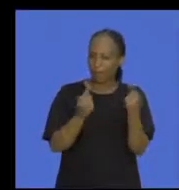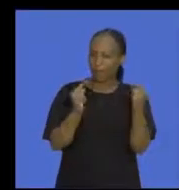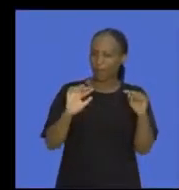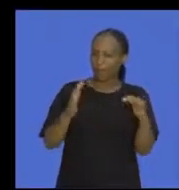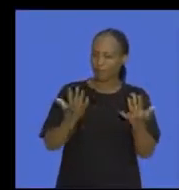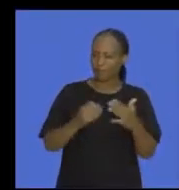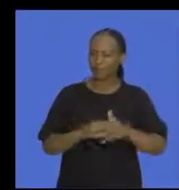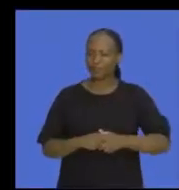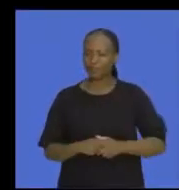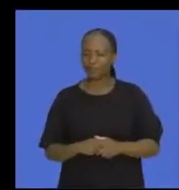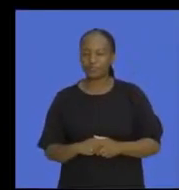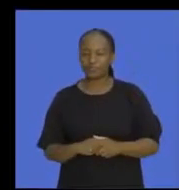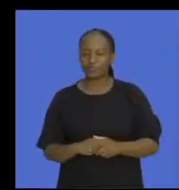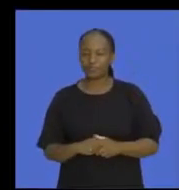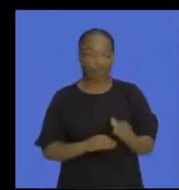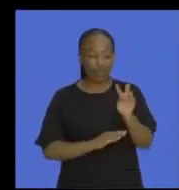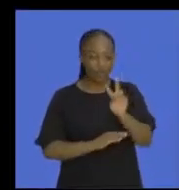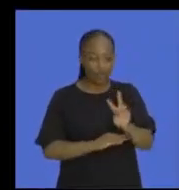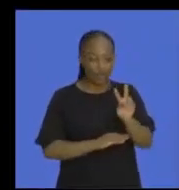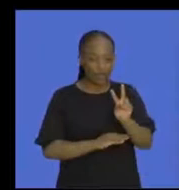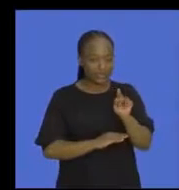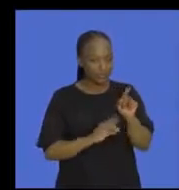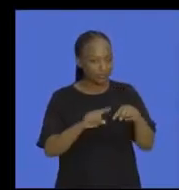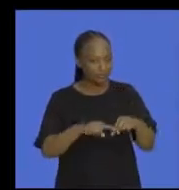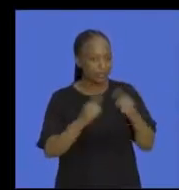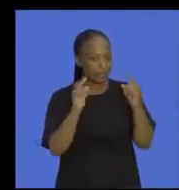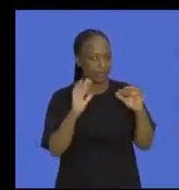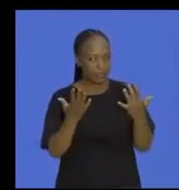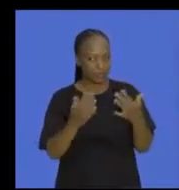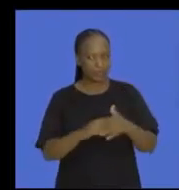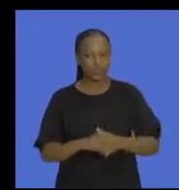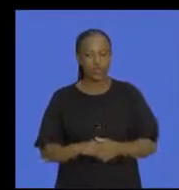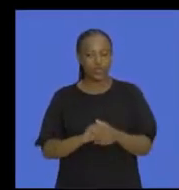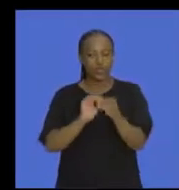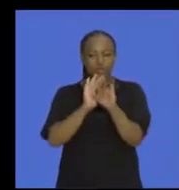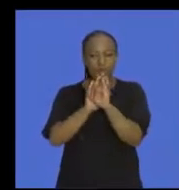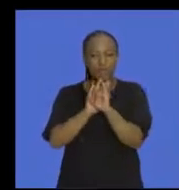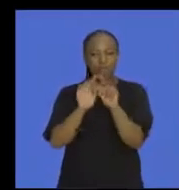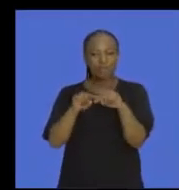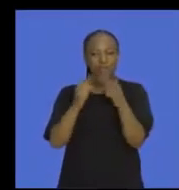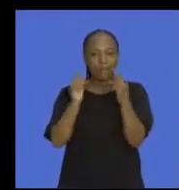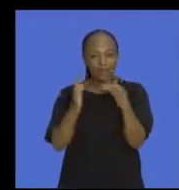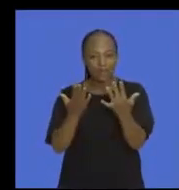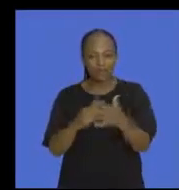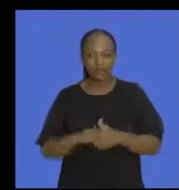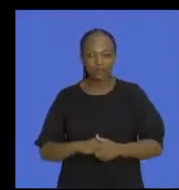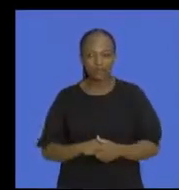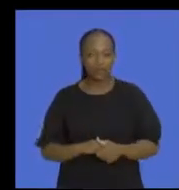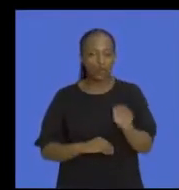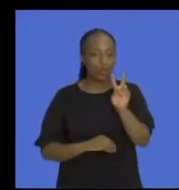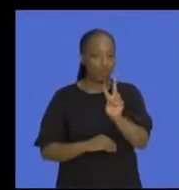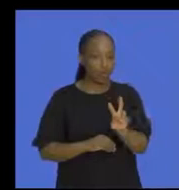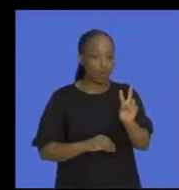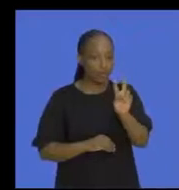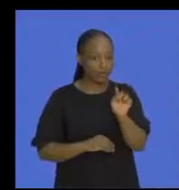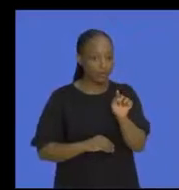potential difference, which is actually the voltage, okay? So what do you notice about the potential difference, which is the voltage,